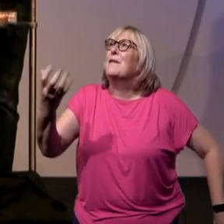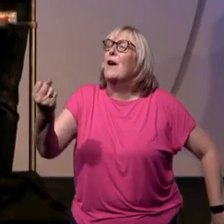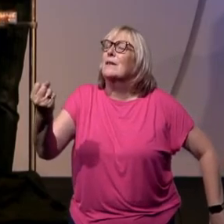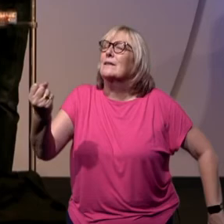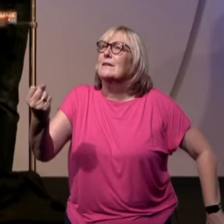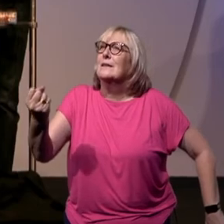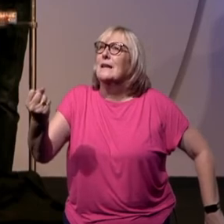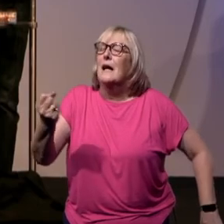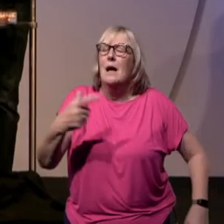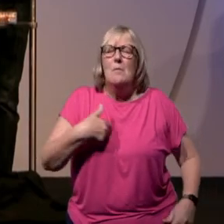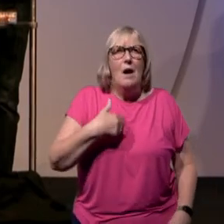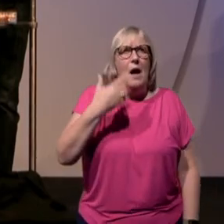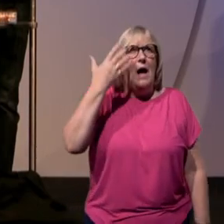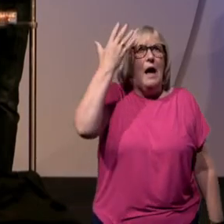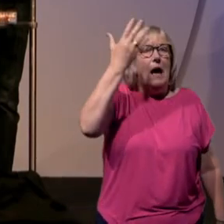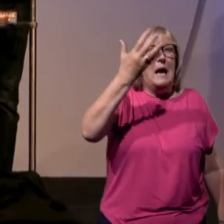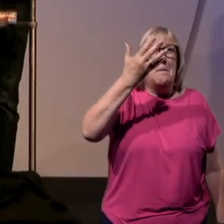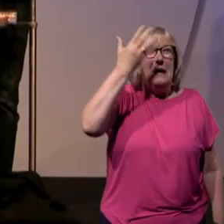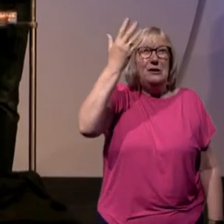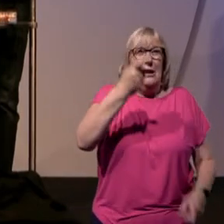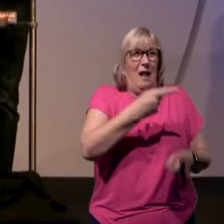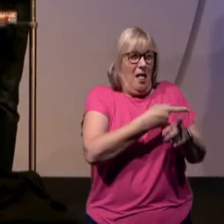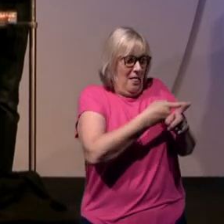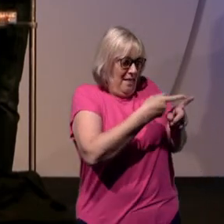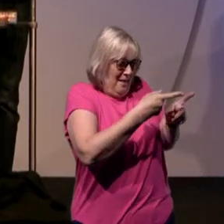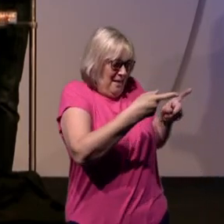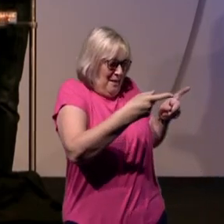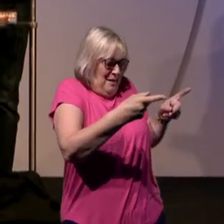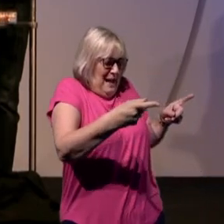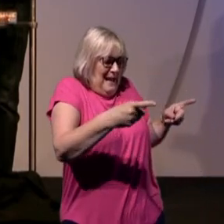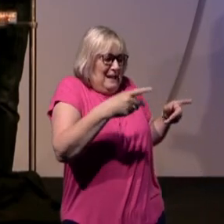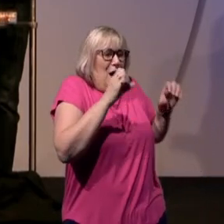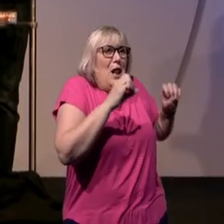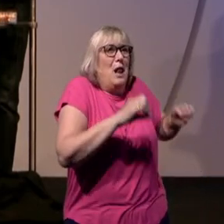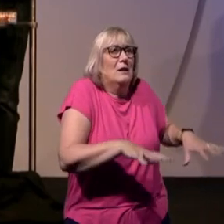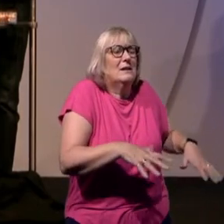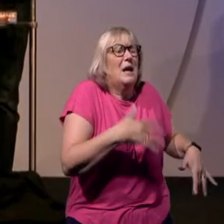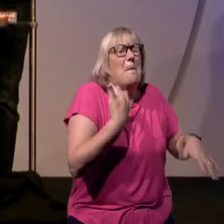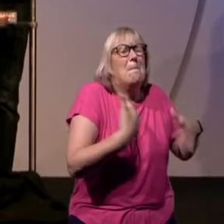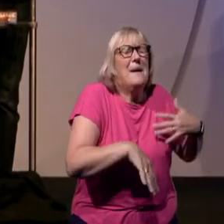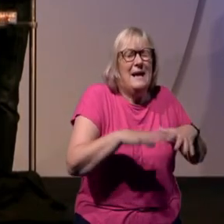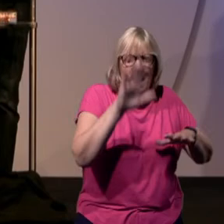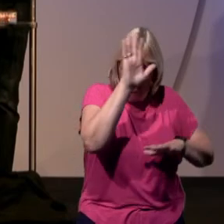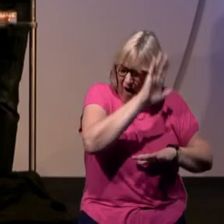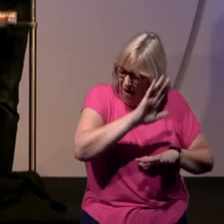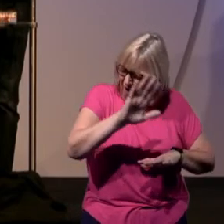even begin to imagine the sting that kind of pain brings?